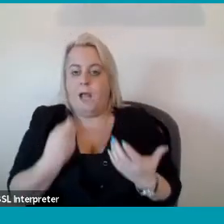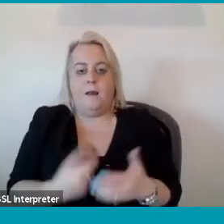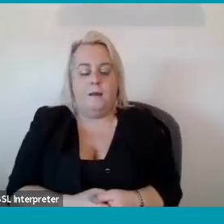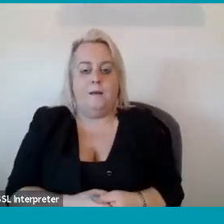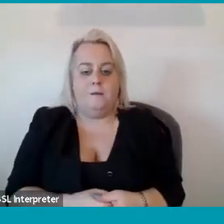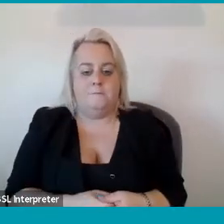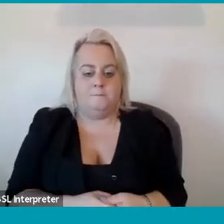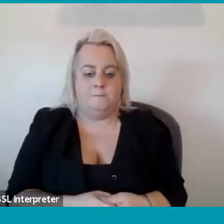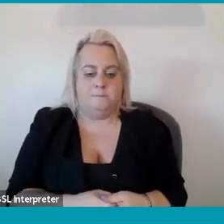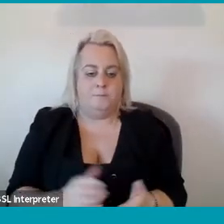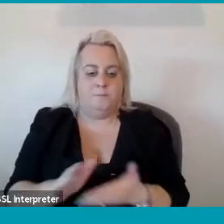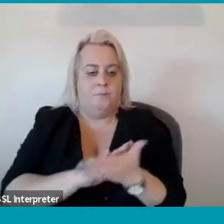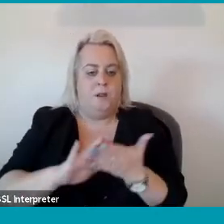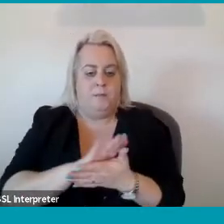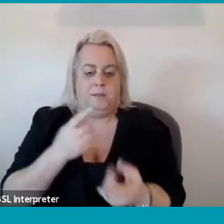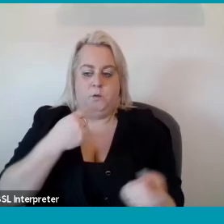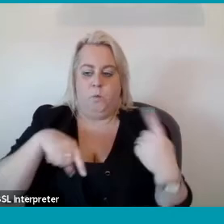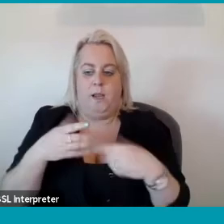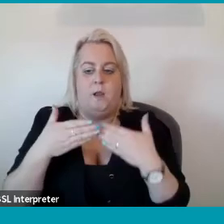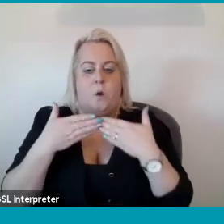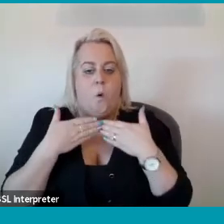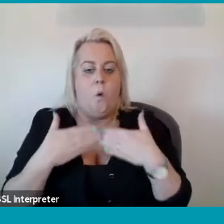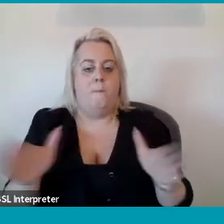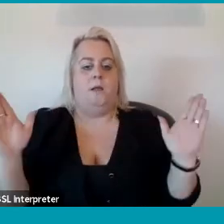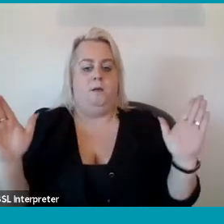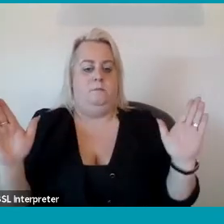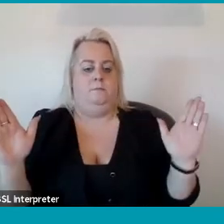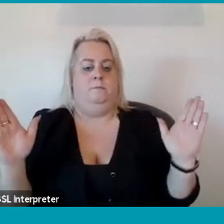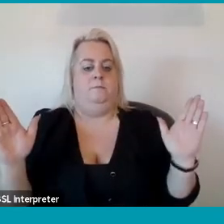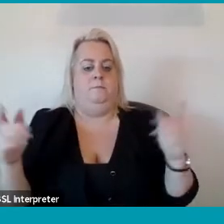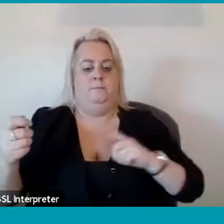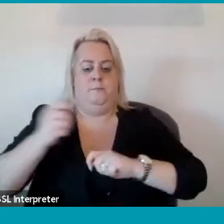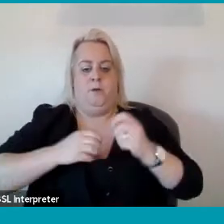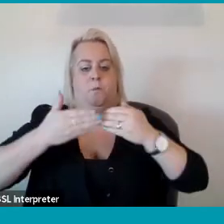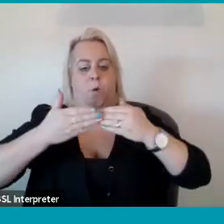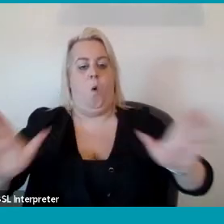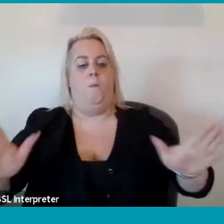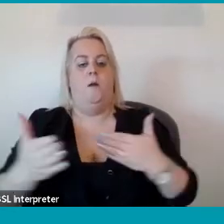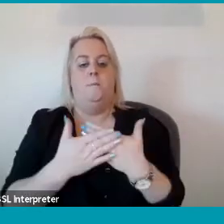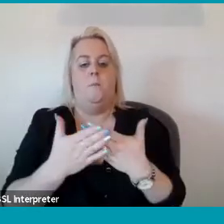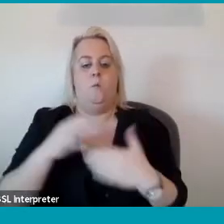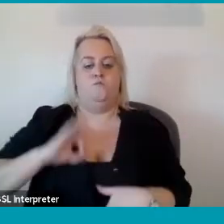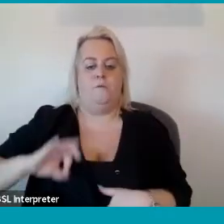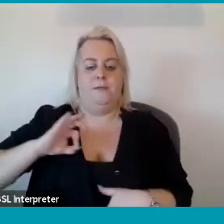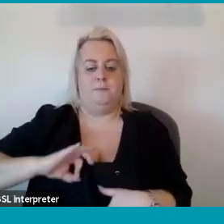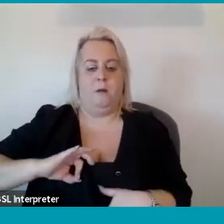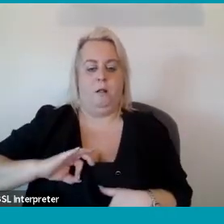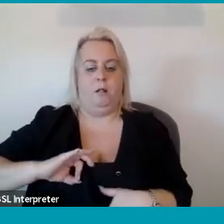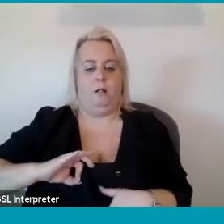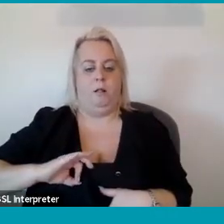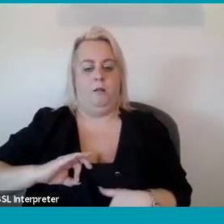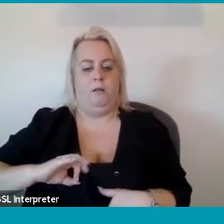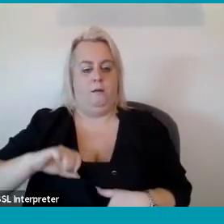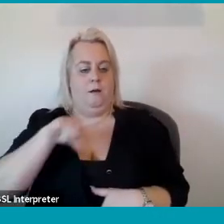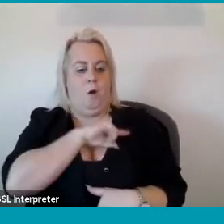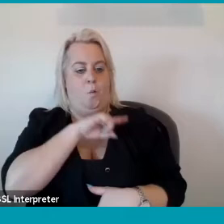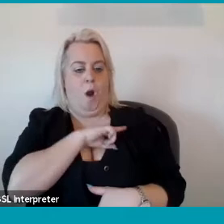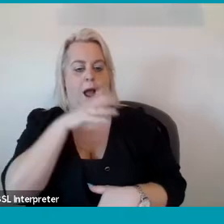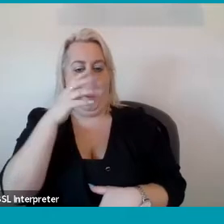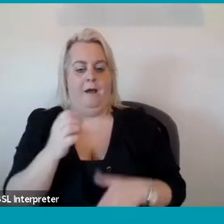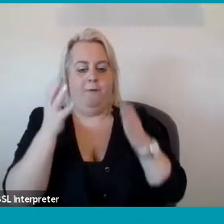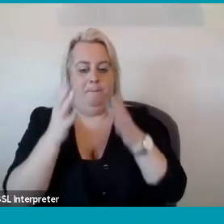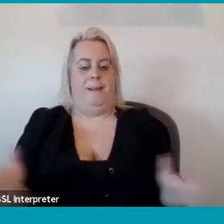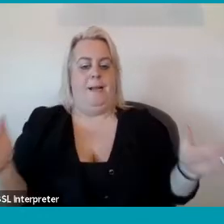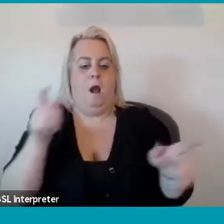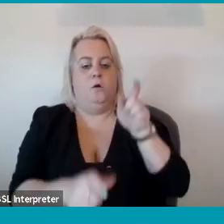we're opening up that market and we become much more profitable because we have a bigger customer base.